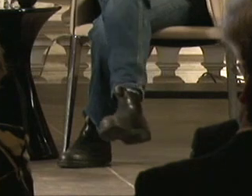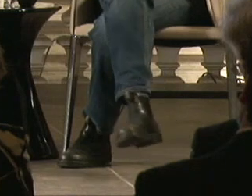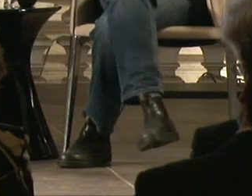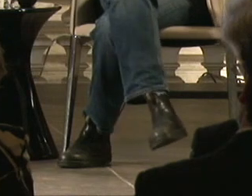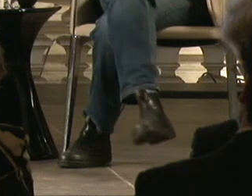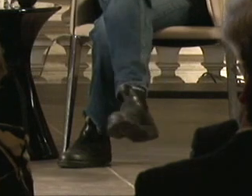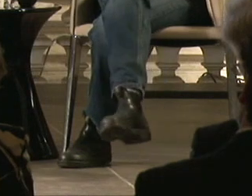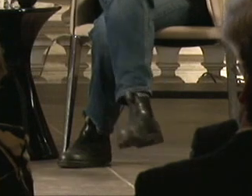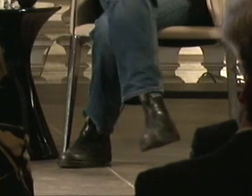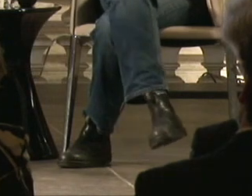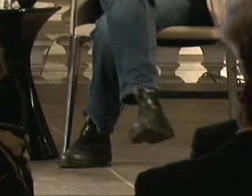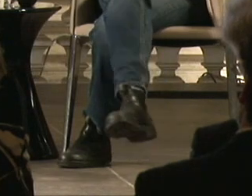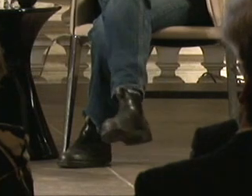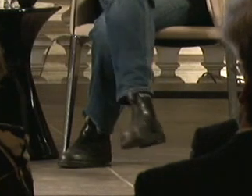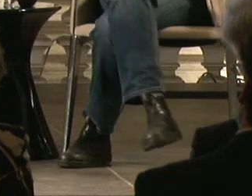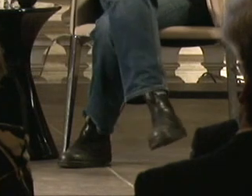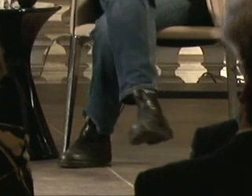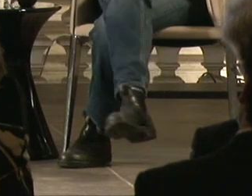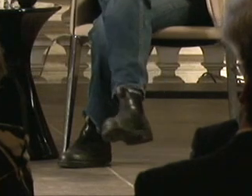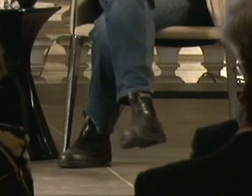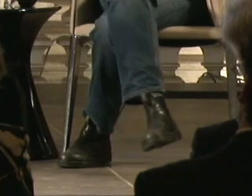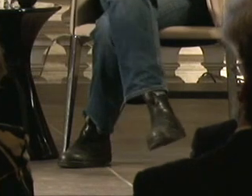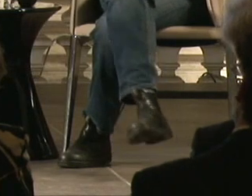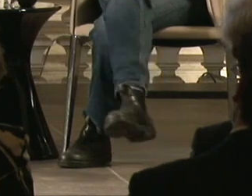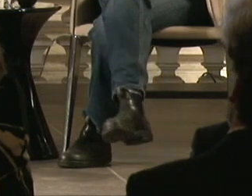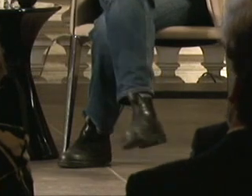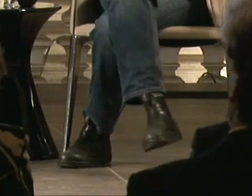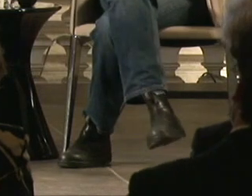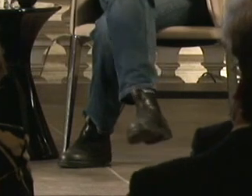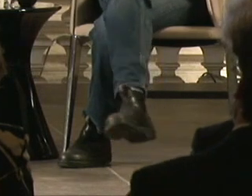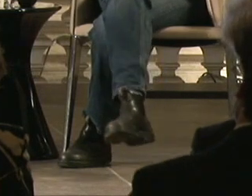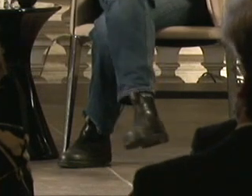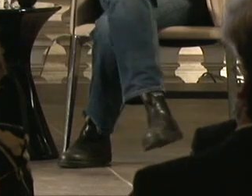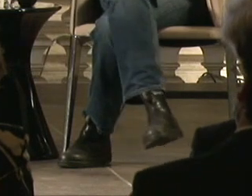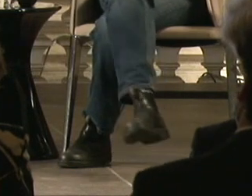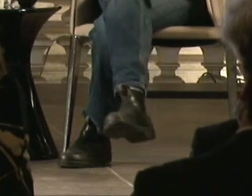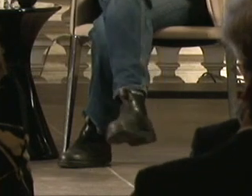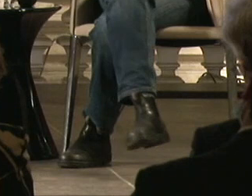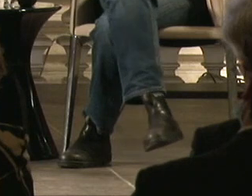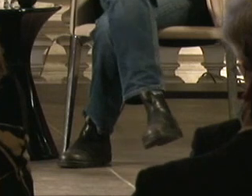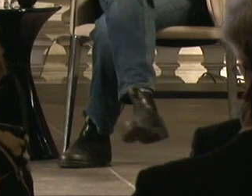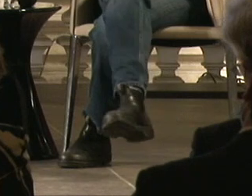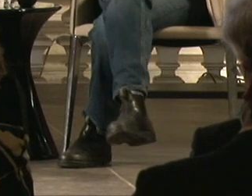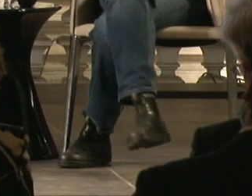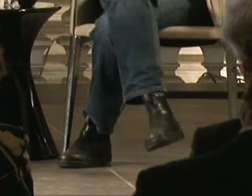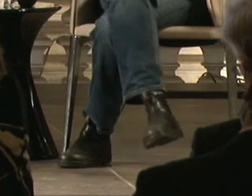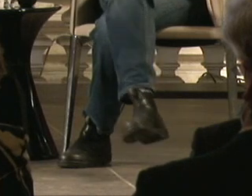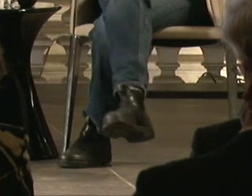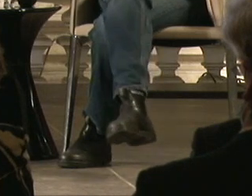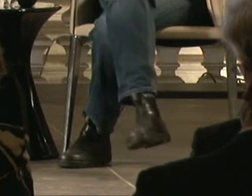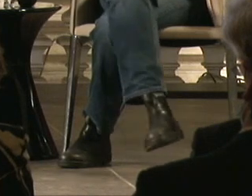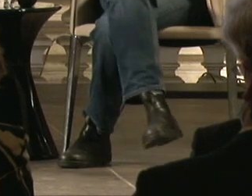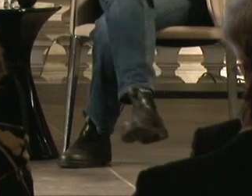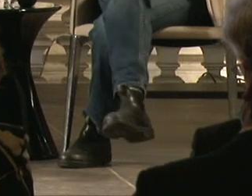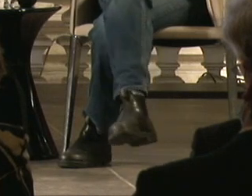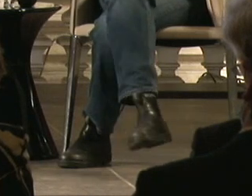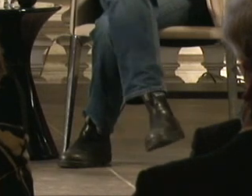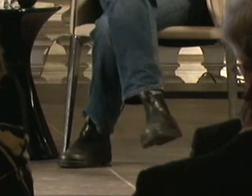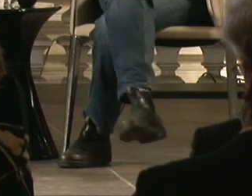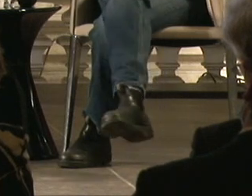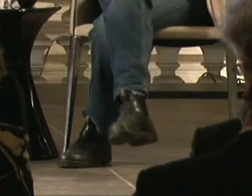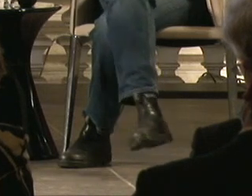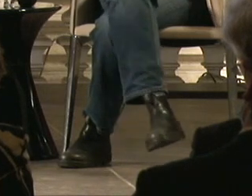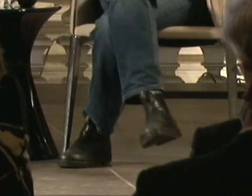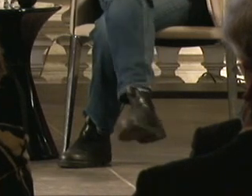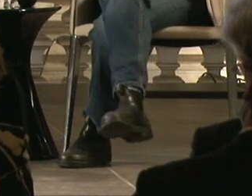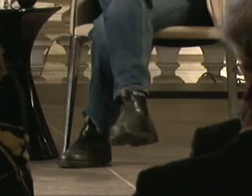the first person, of which 5 are female voices and 2 male voices, 3